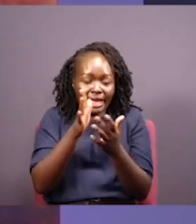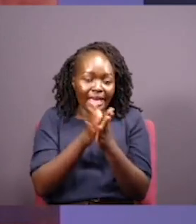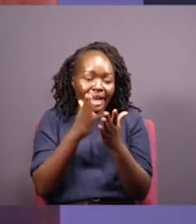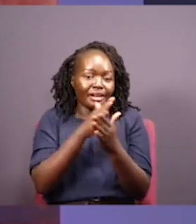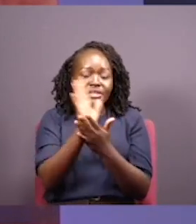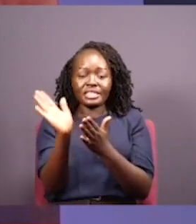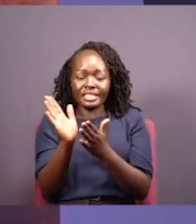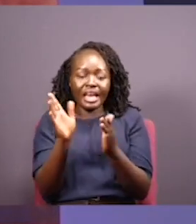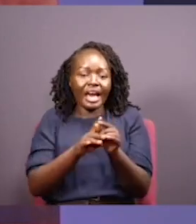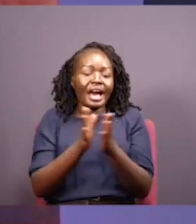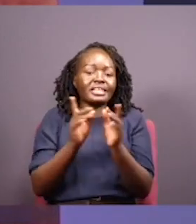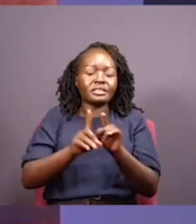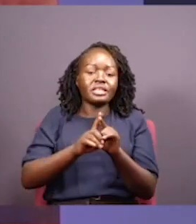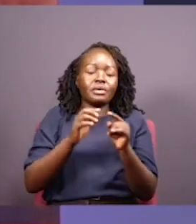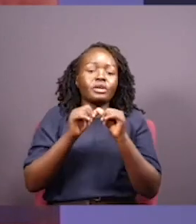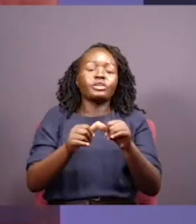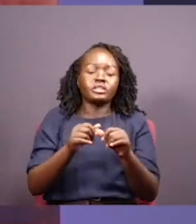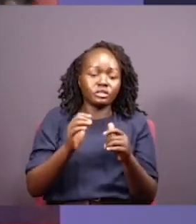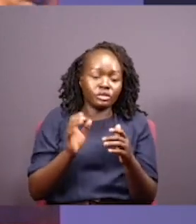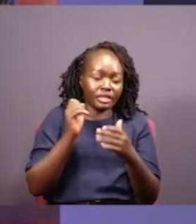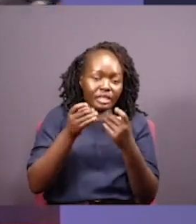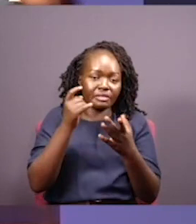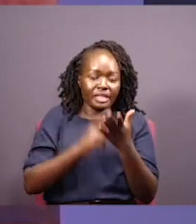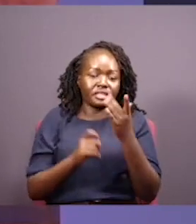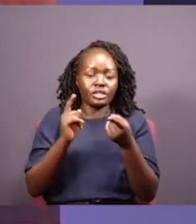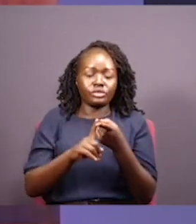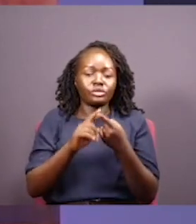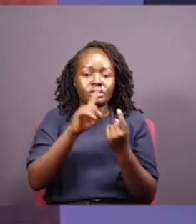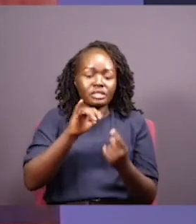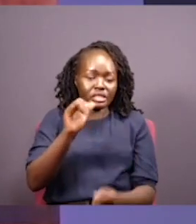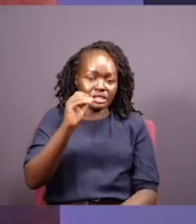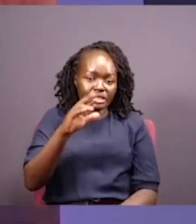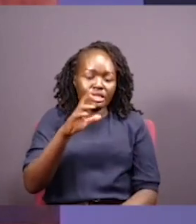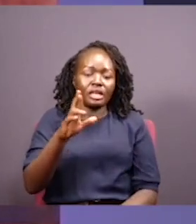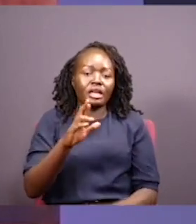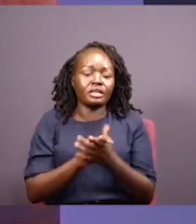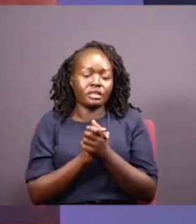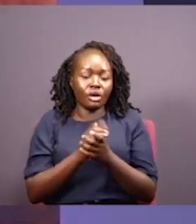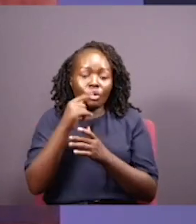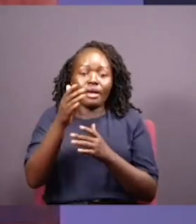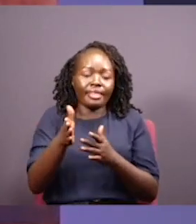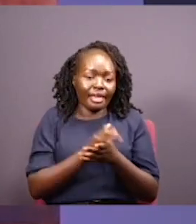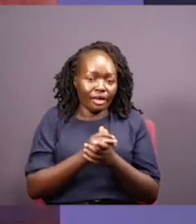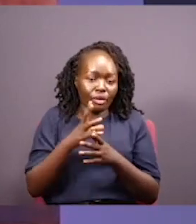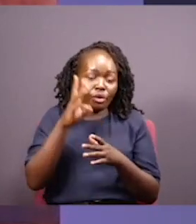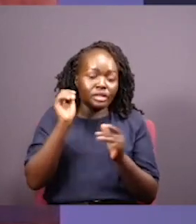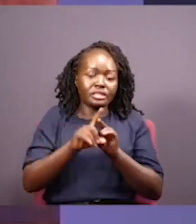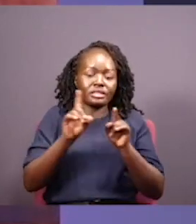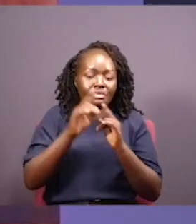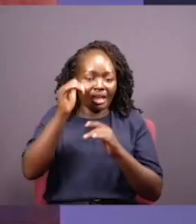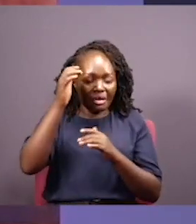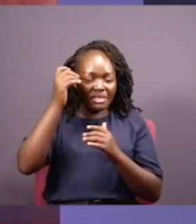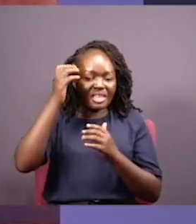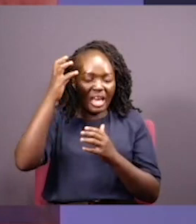go ahead and give taxes to Caesar, then the Jews and the zealots who are there would also be annoyed with him and say that